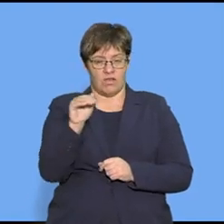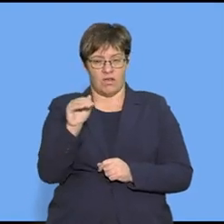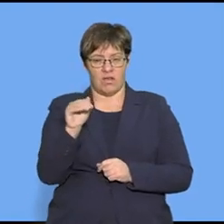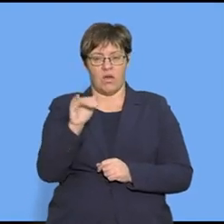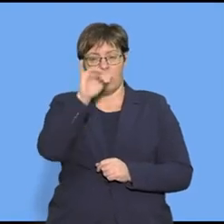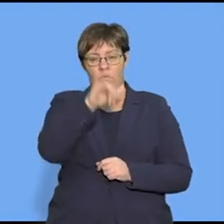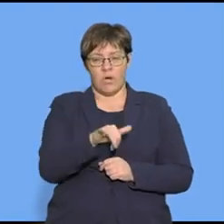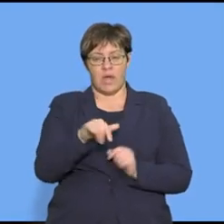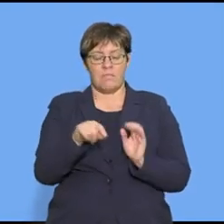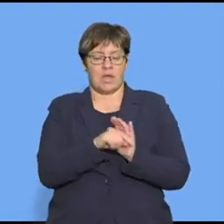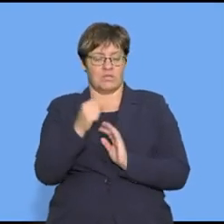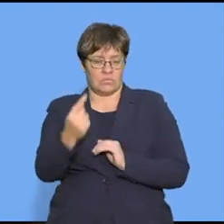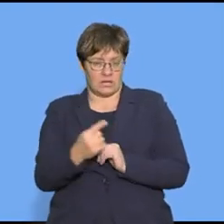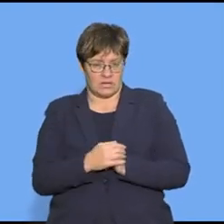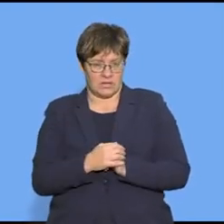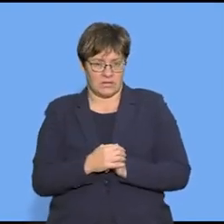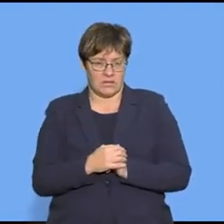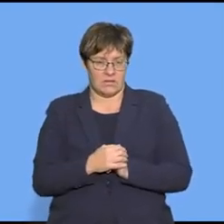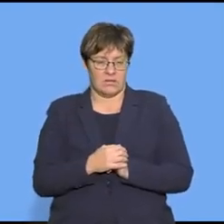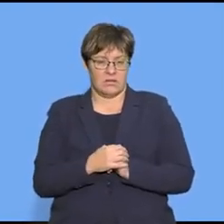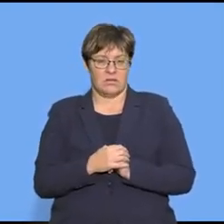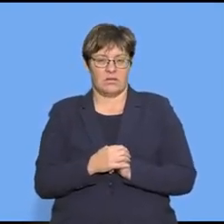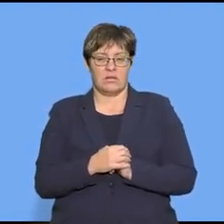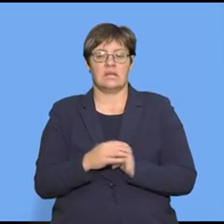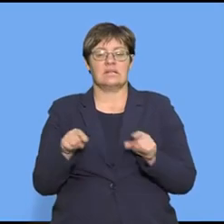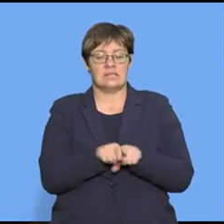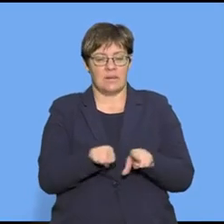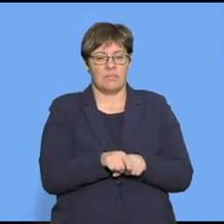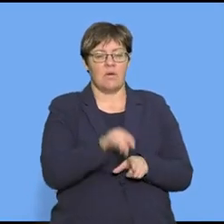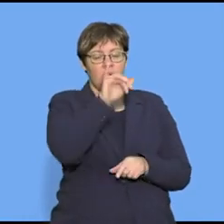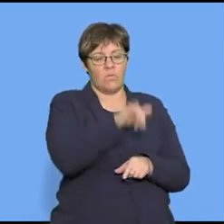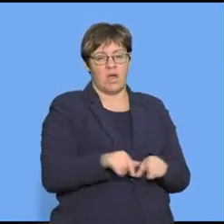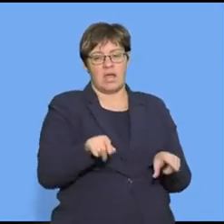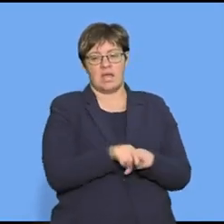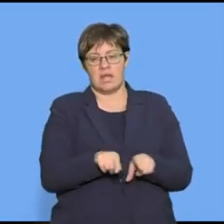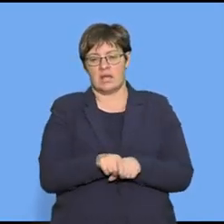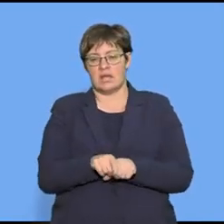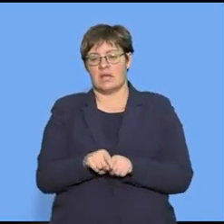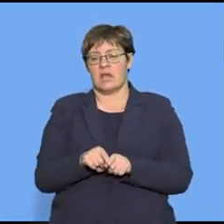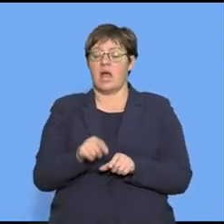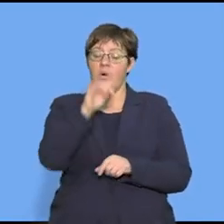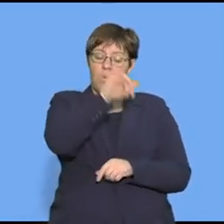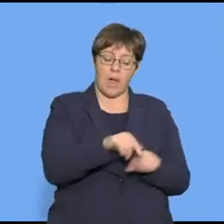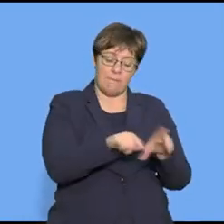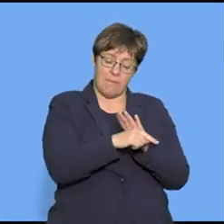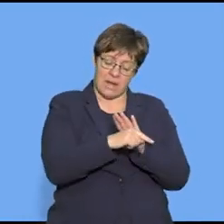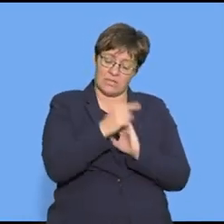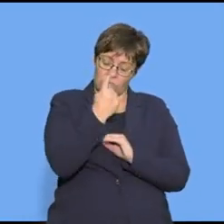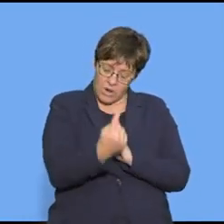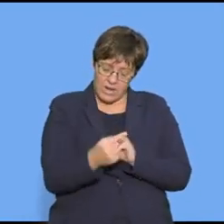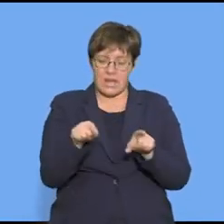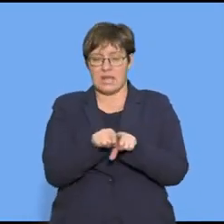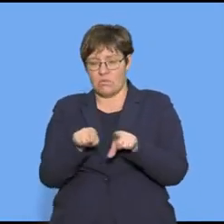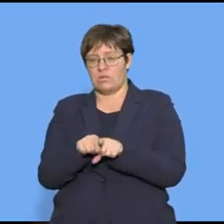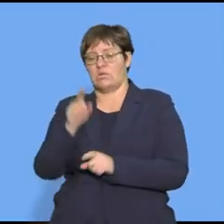over y minus 1, and then this will be the same as y minus 1 equals to 1 over x,